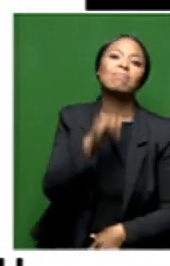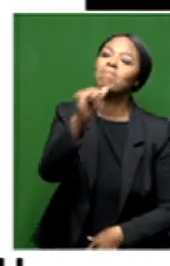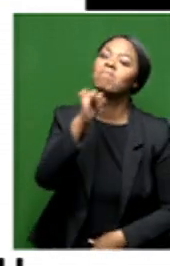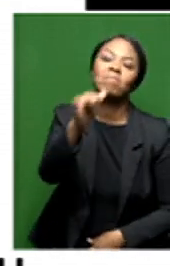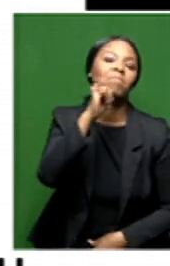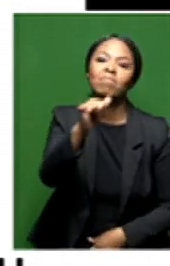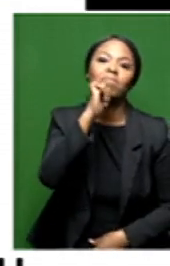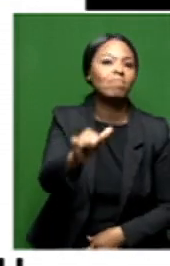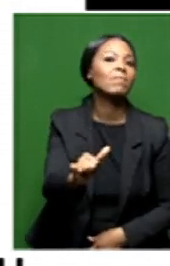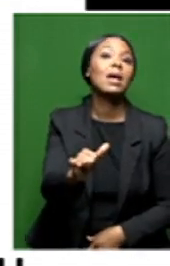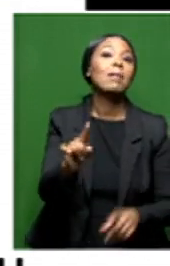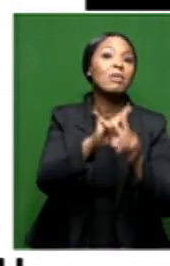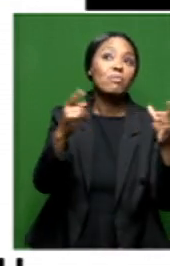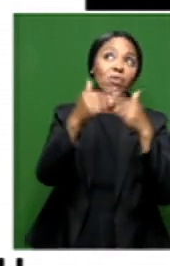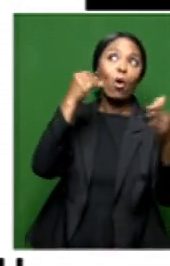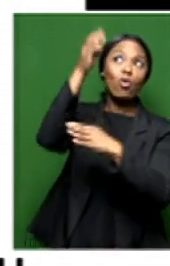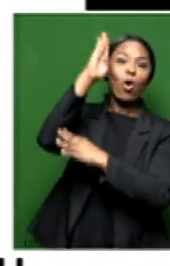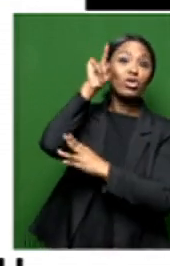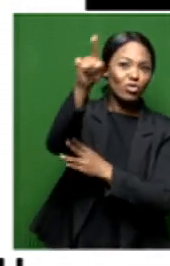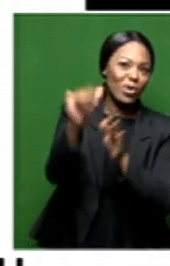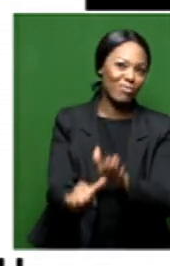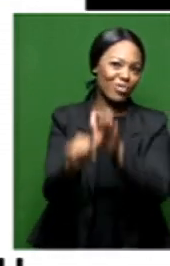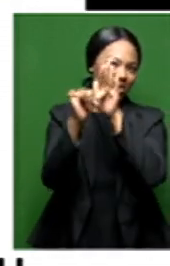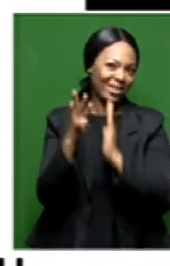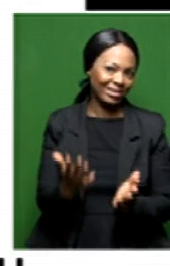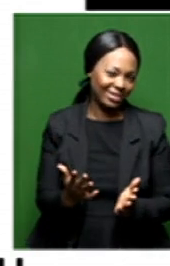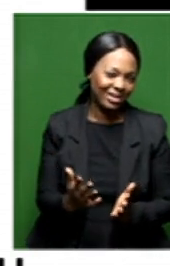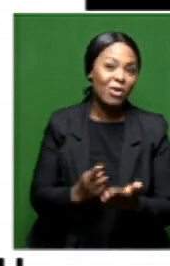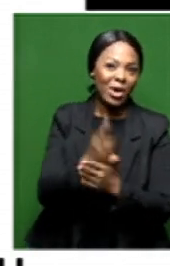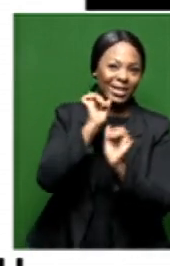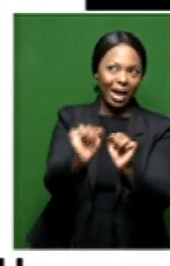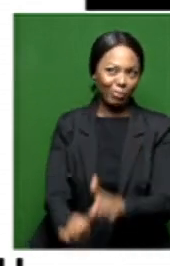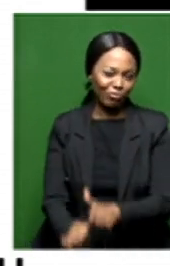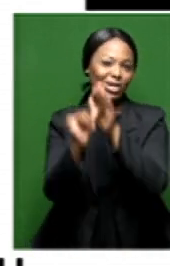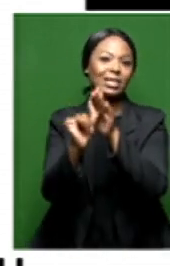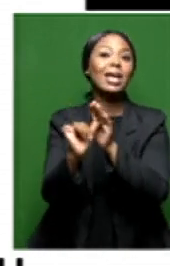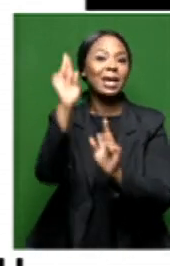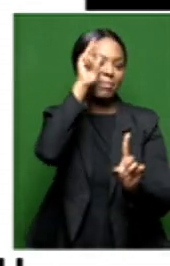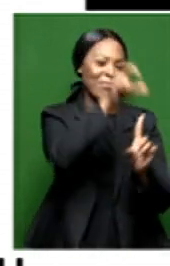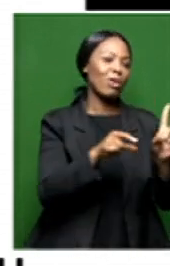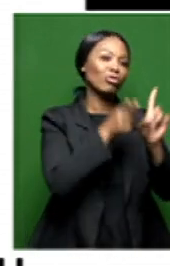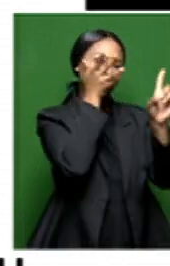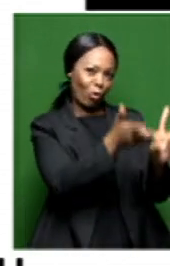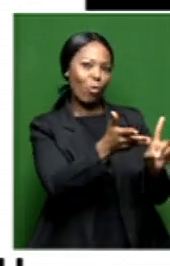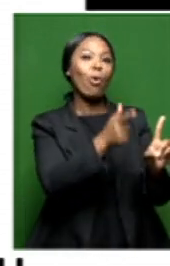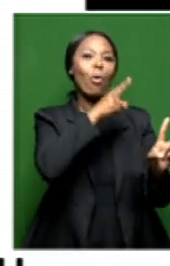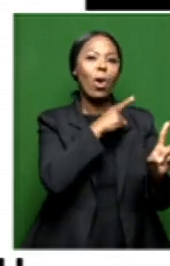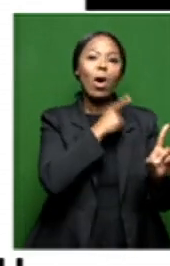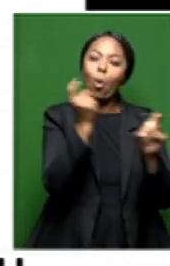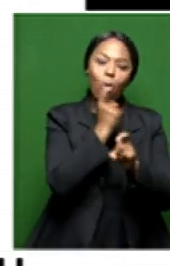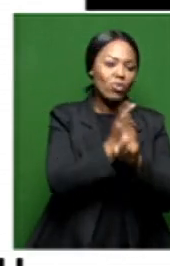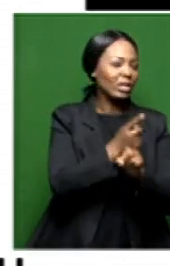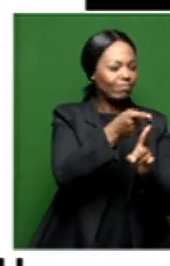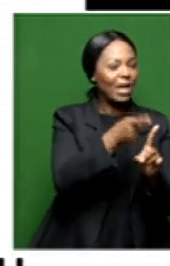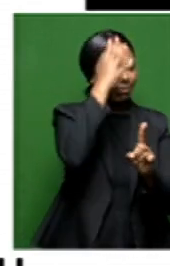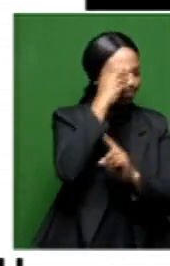it doesn't matter. But before God, you matter and your rights matter. And that is how I will remember him, as somebody who took serious